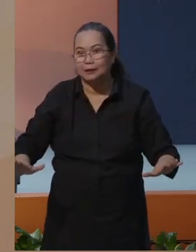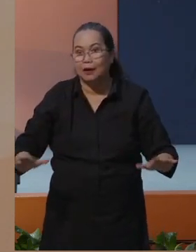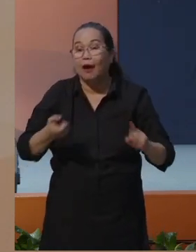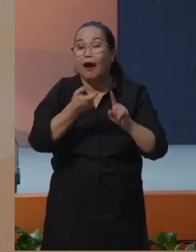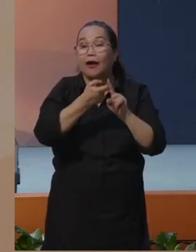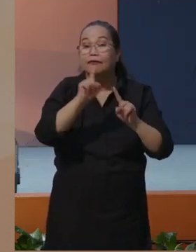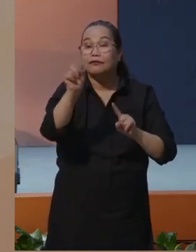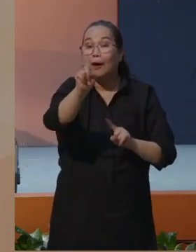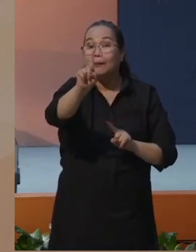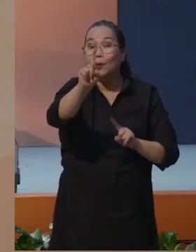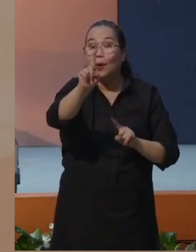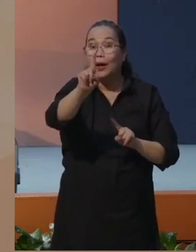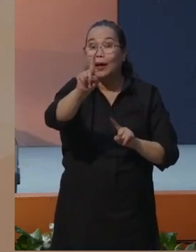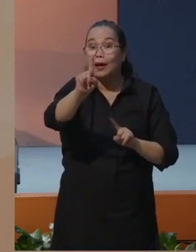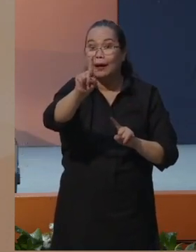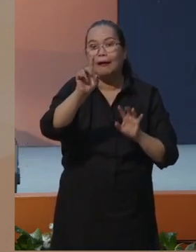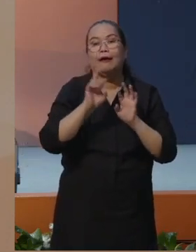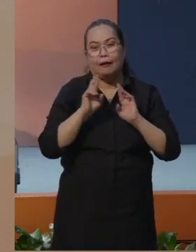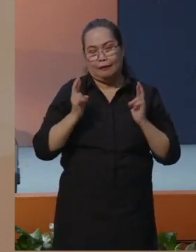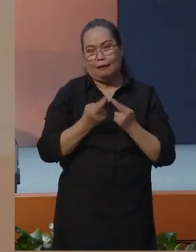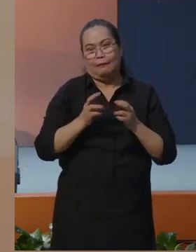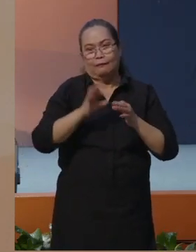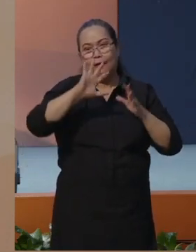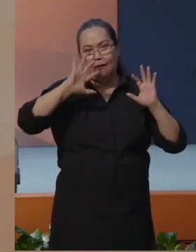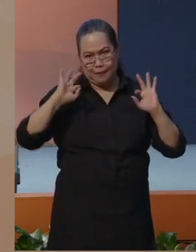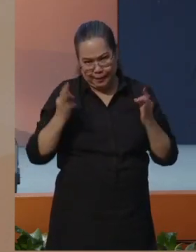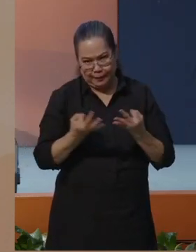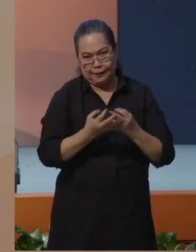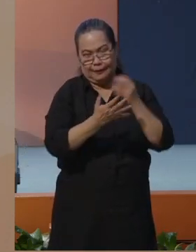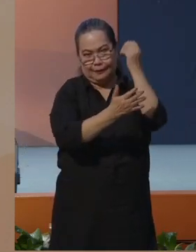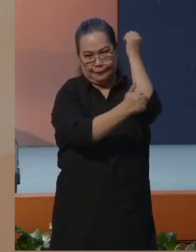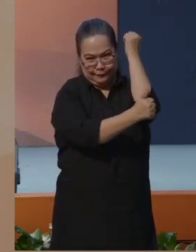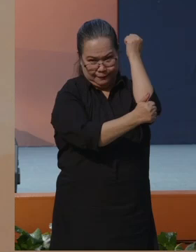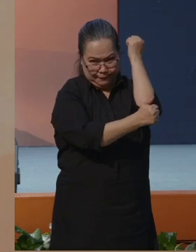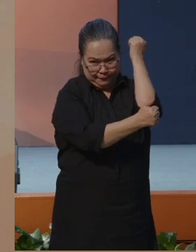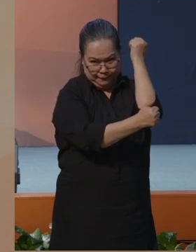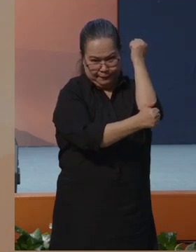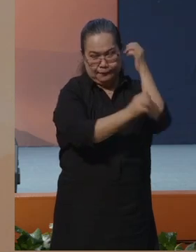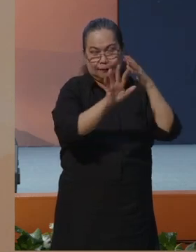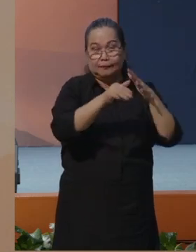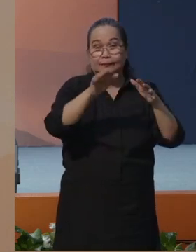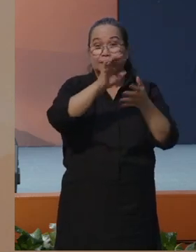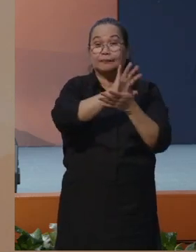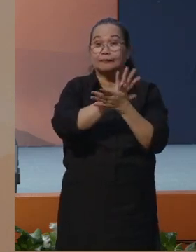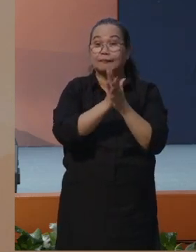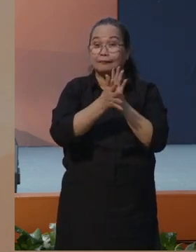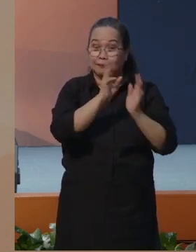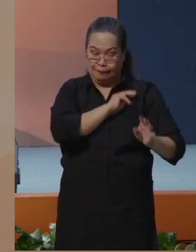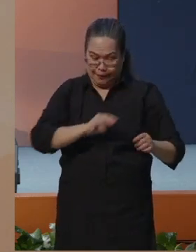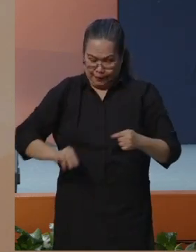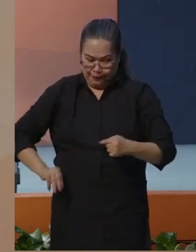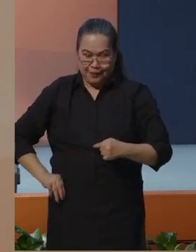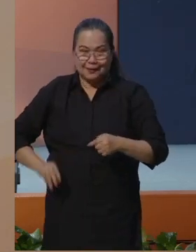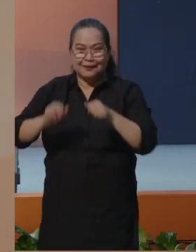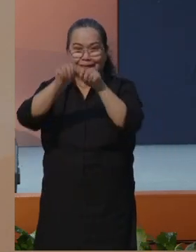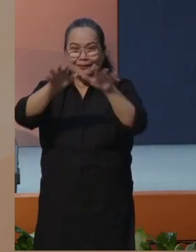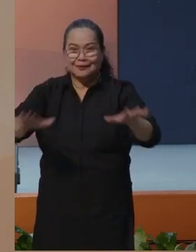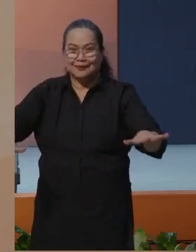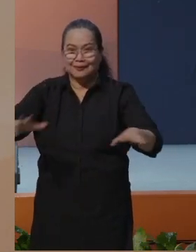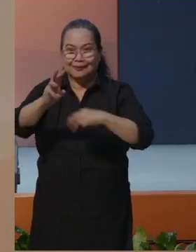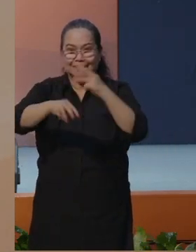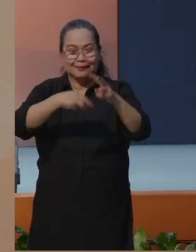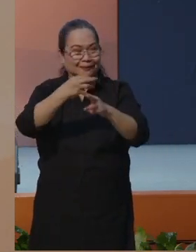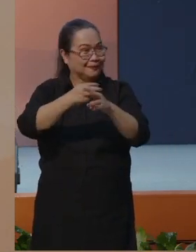Magmumula sa lahi ni Abraham ang Mesiyas na magpapala sa buong mundo. Yun ang pangako ng Diyos. Kasama dito